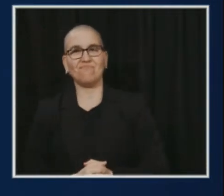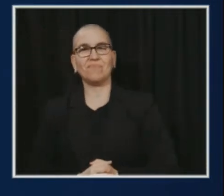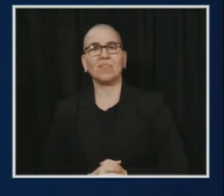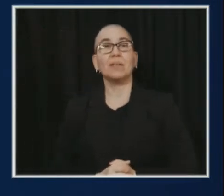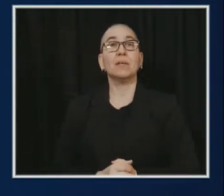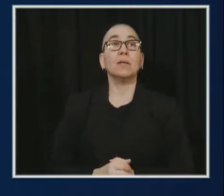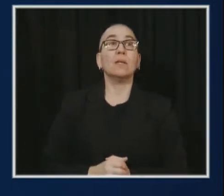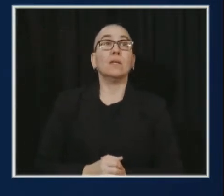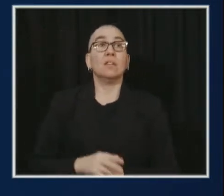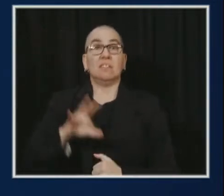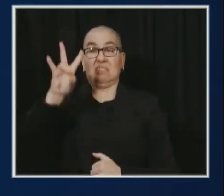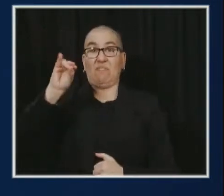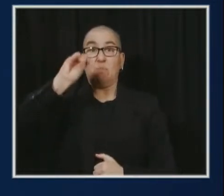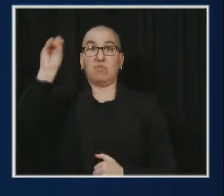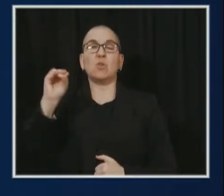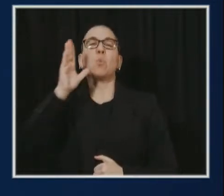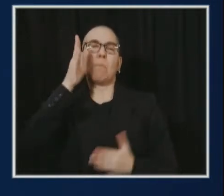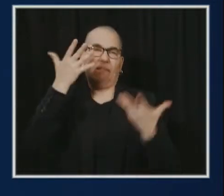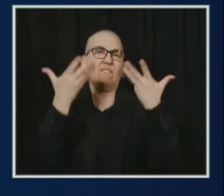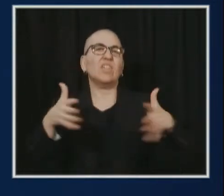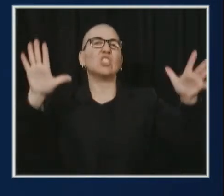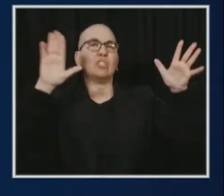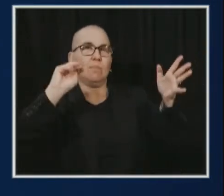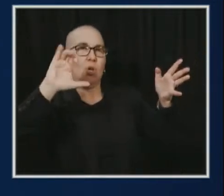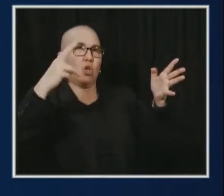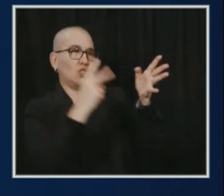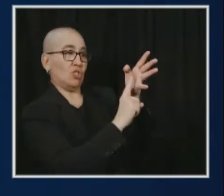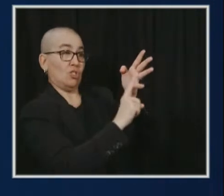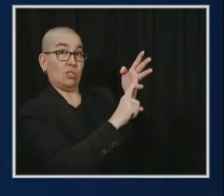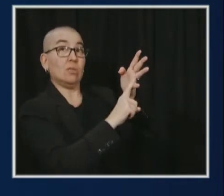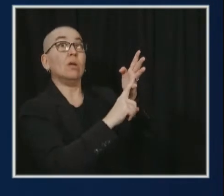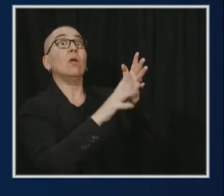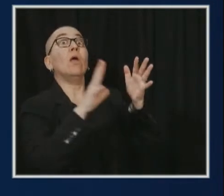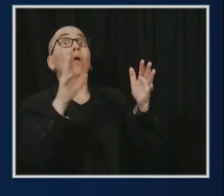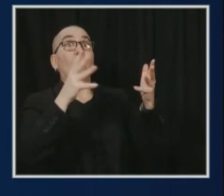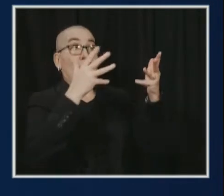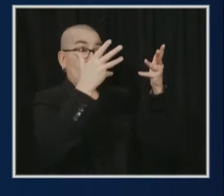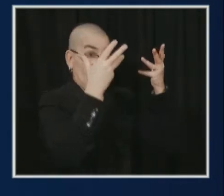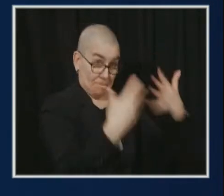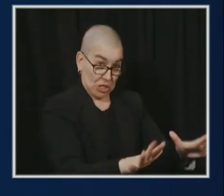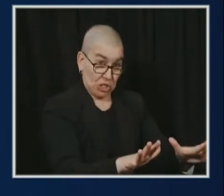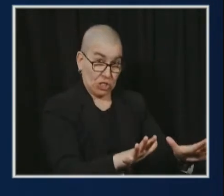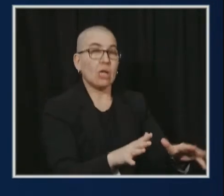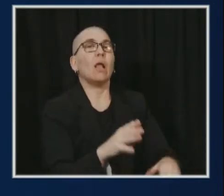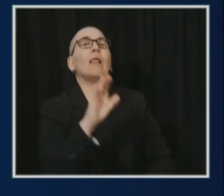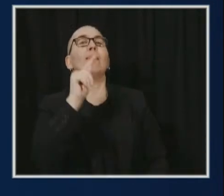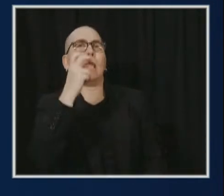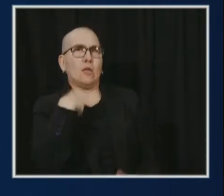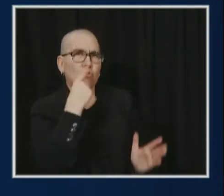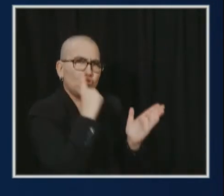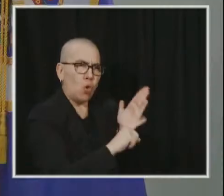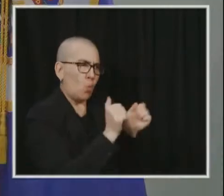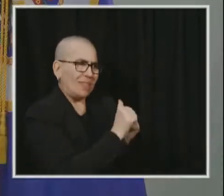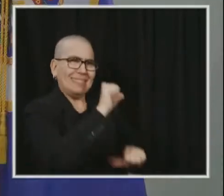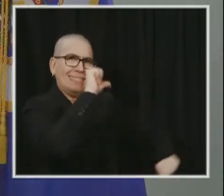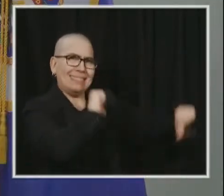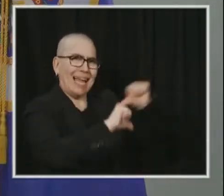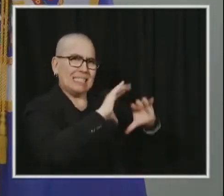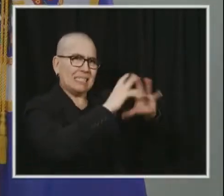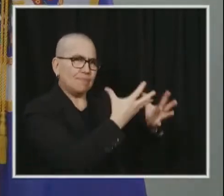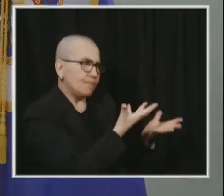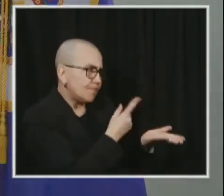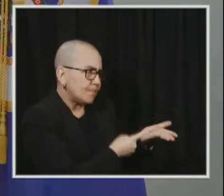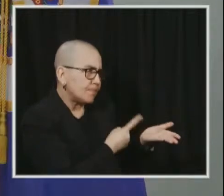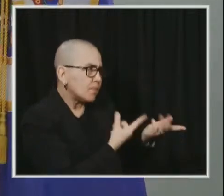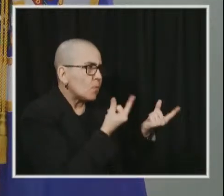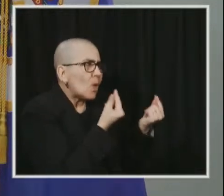very clear. When we then expand using science, medical evidence, and federal guidelines, it's not as if that group stops. This is a freeway